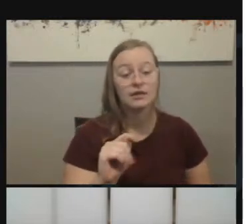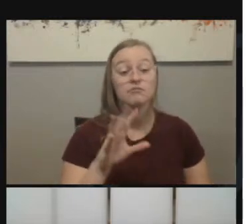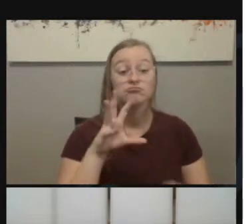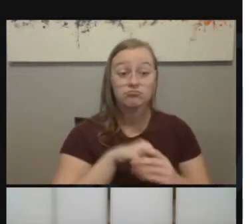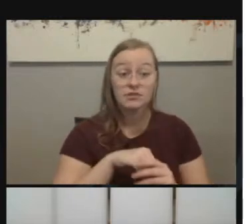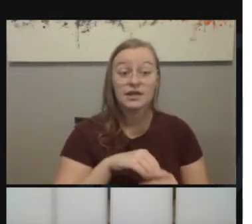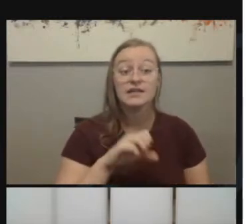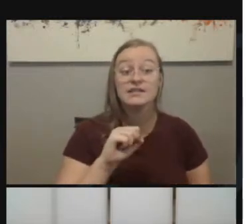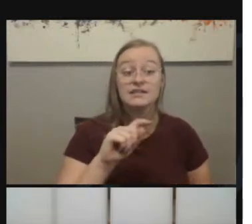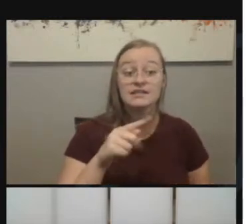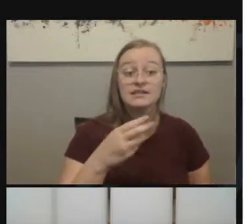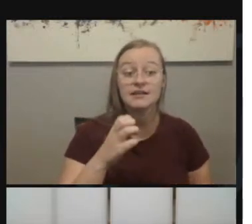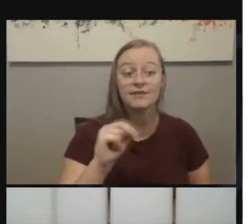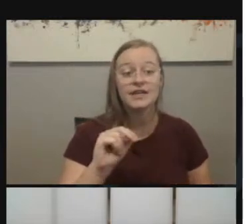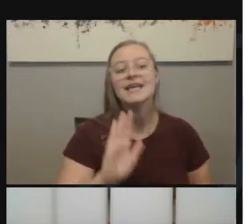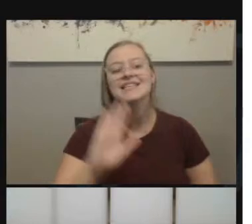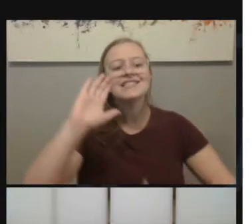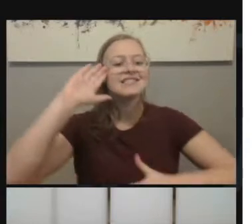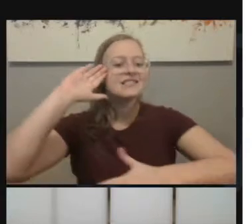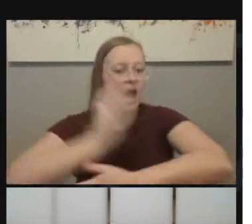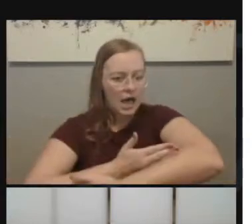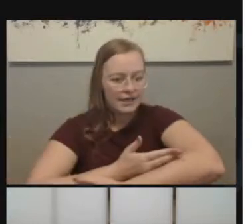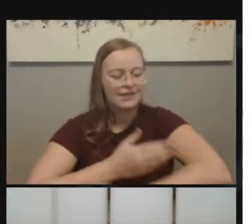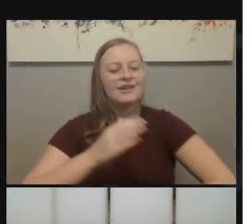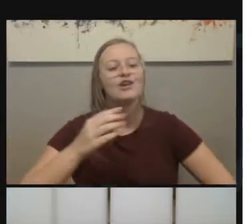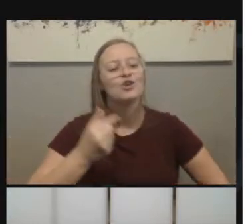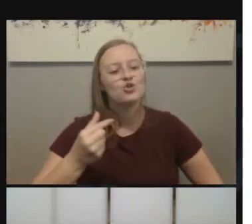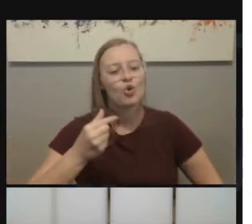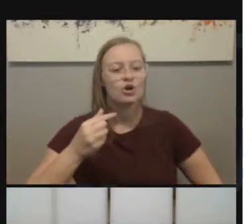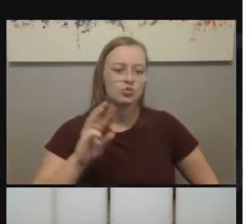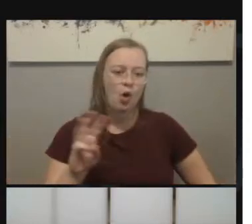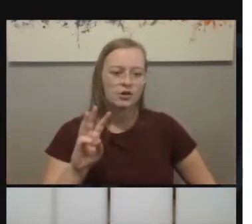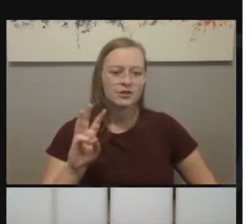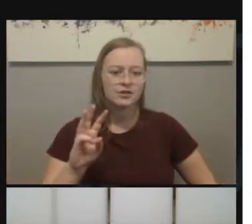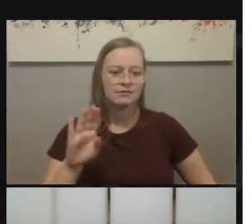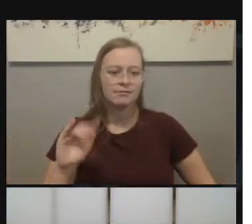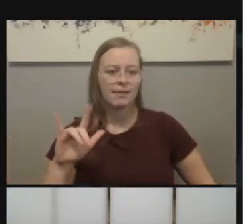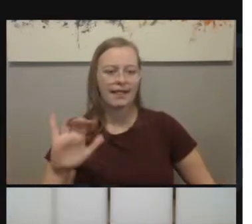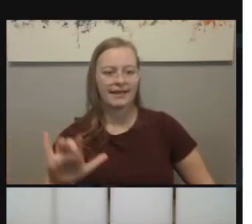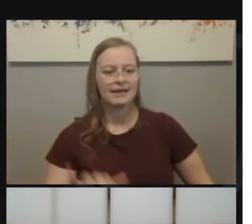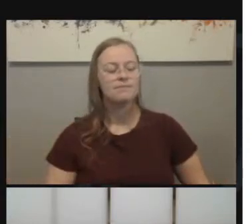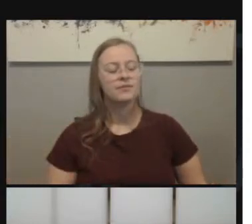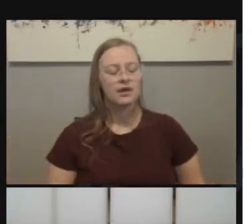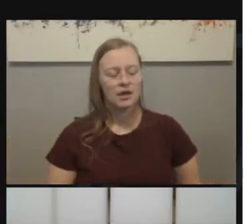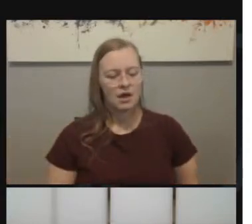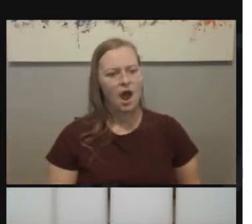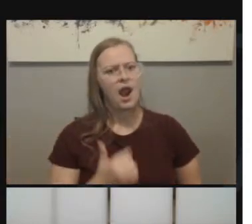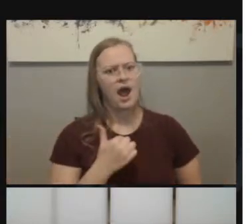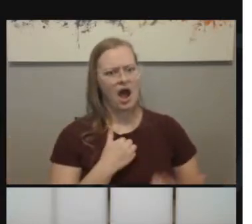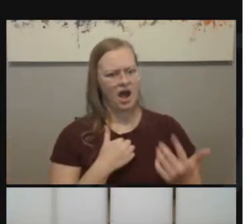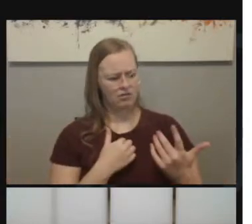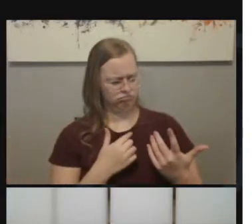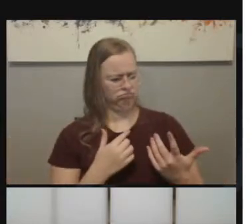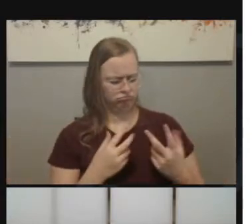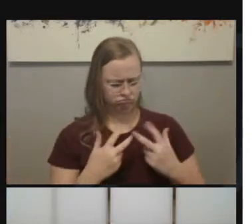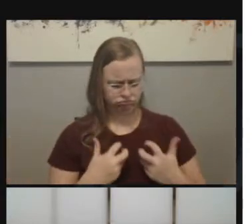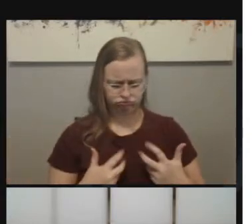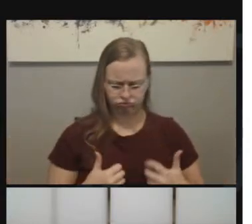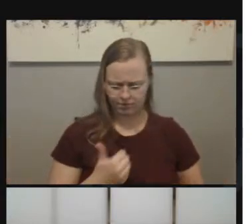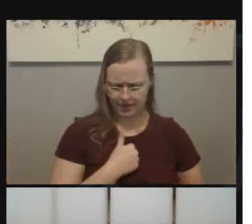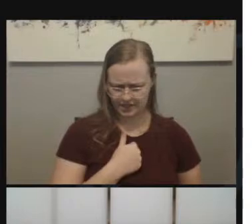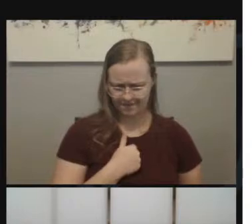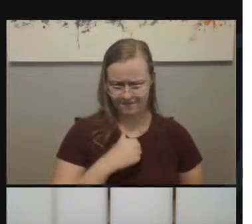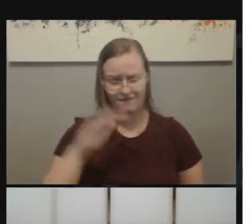son, George Washington Bailey. And I've asked myself many times, did father and